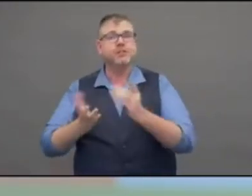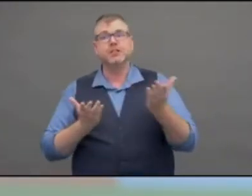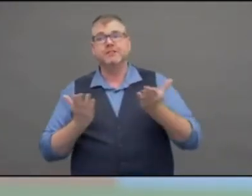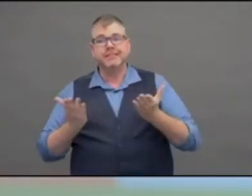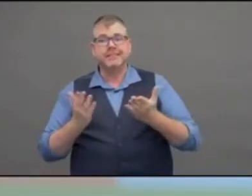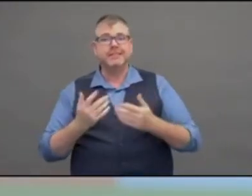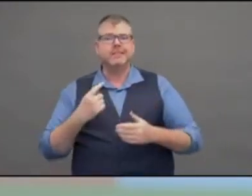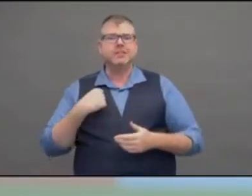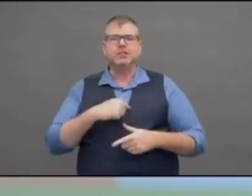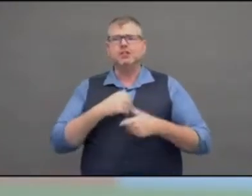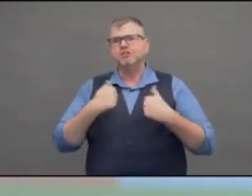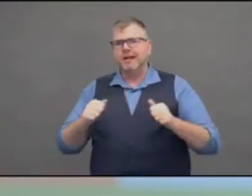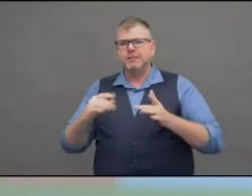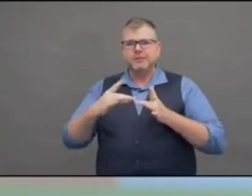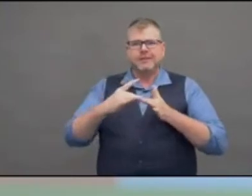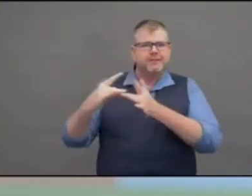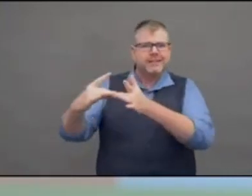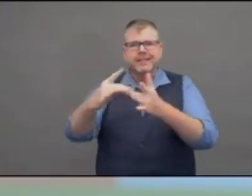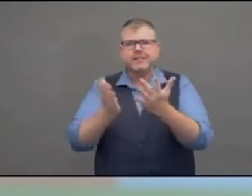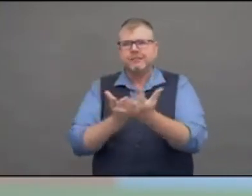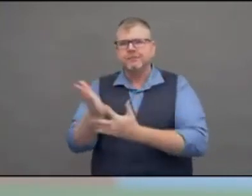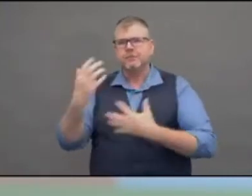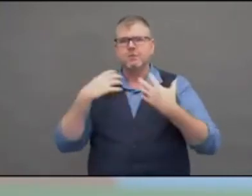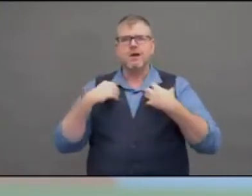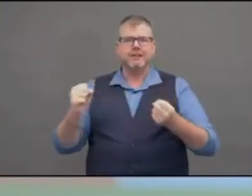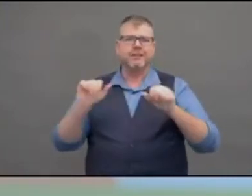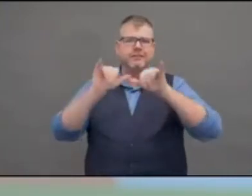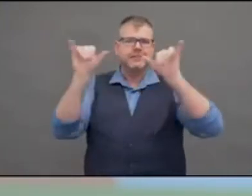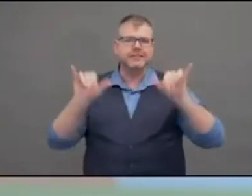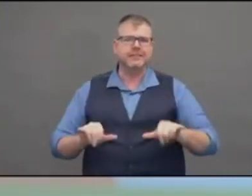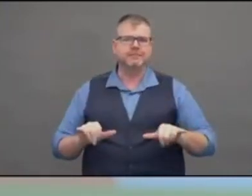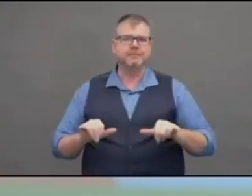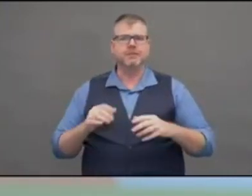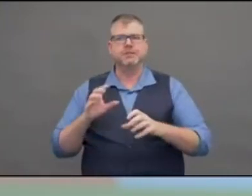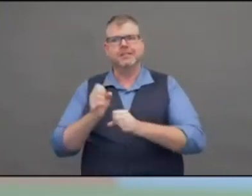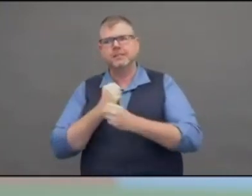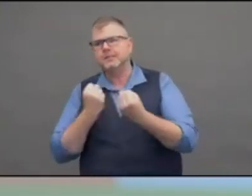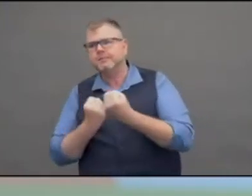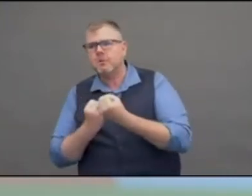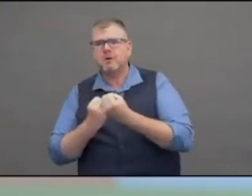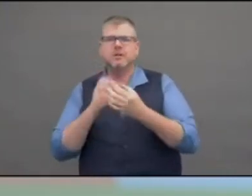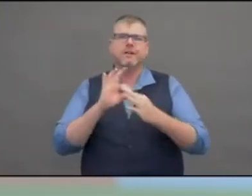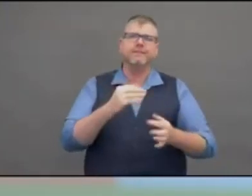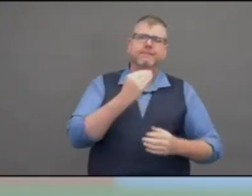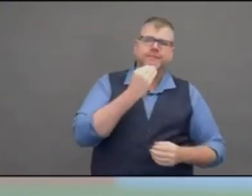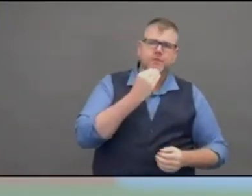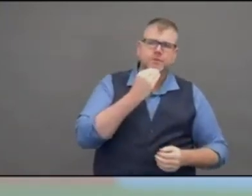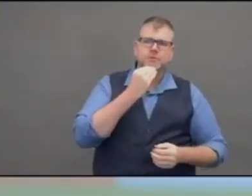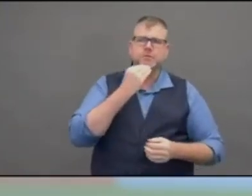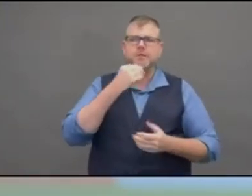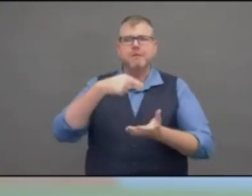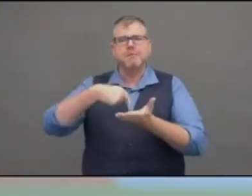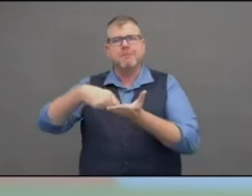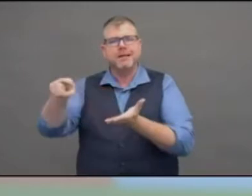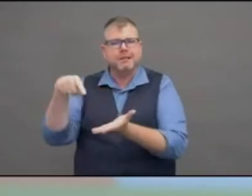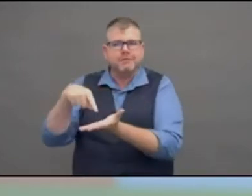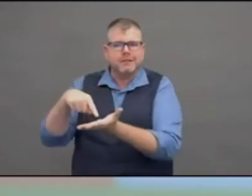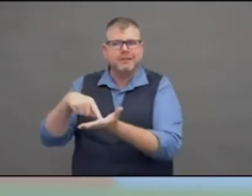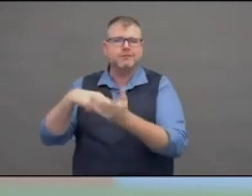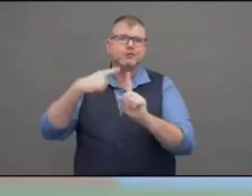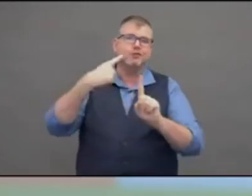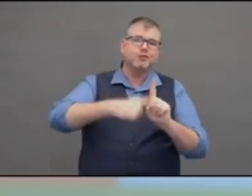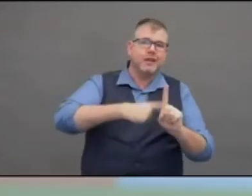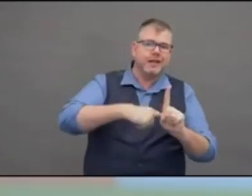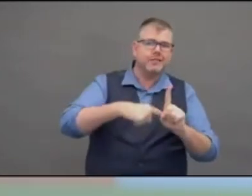we are now navigating through having to get resources for food, paying bills, and paying rent. It's really hard right now for